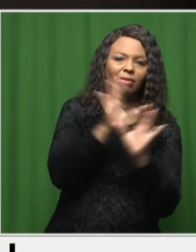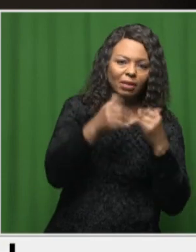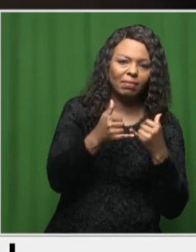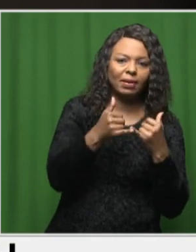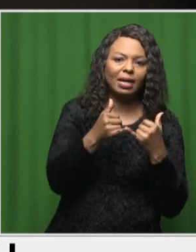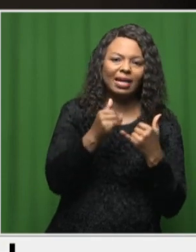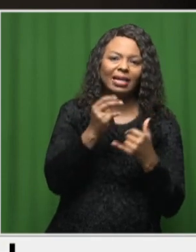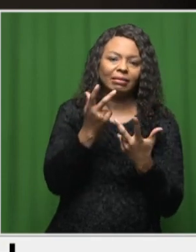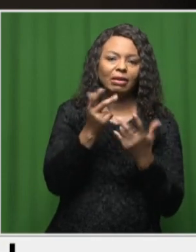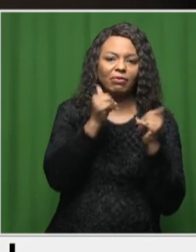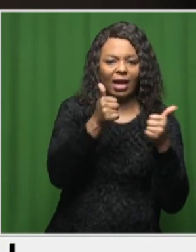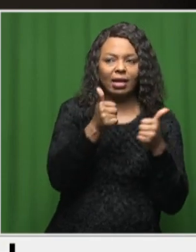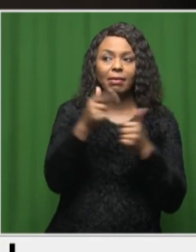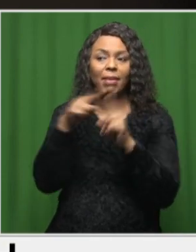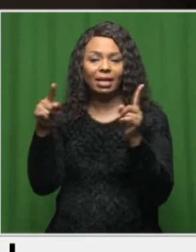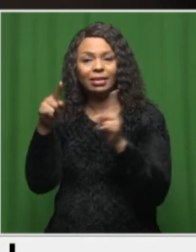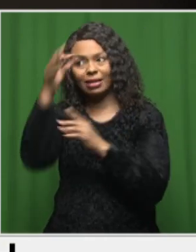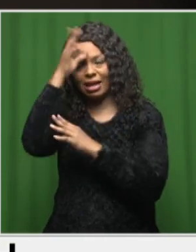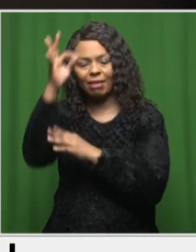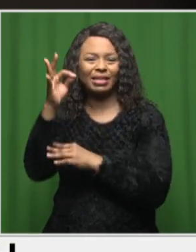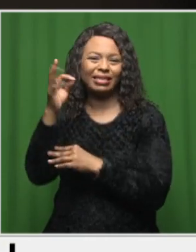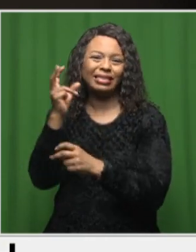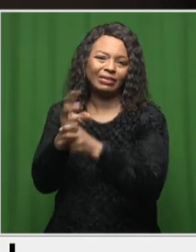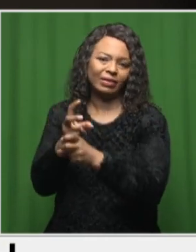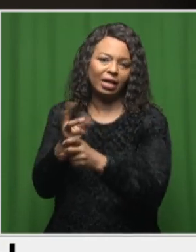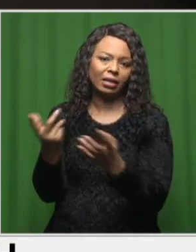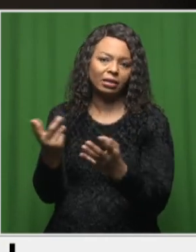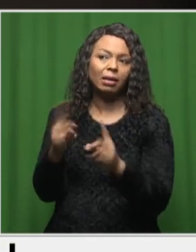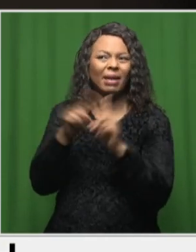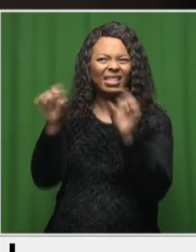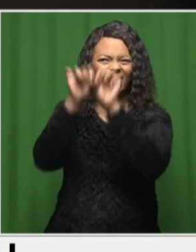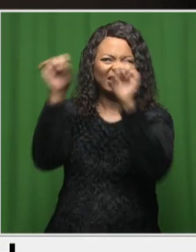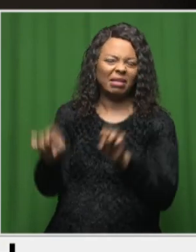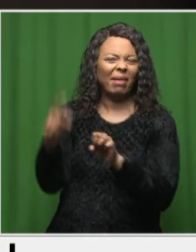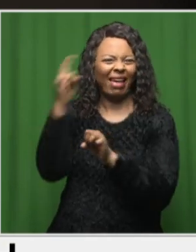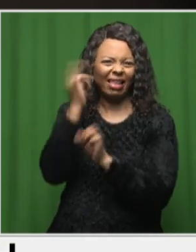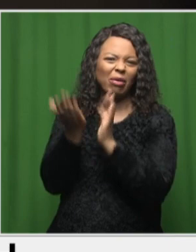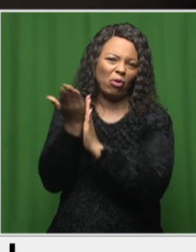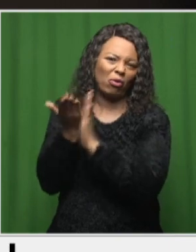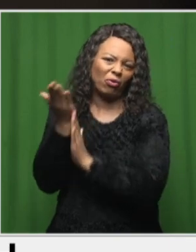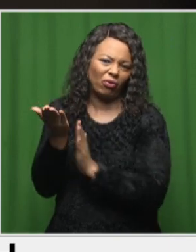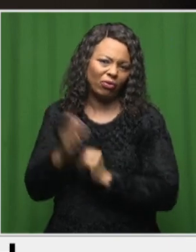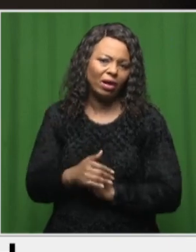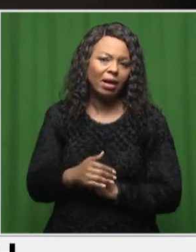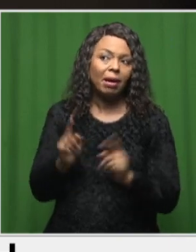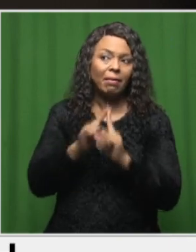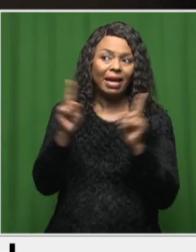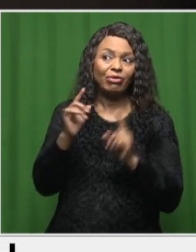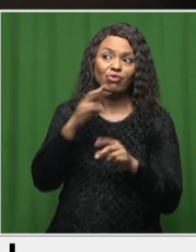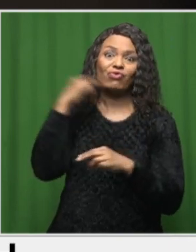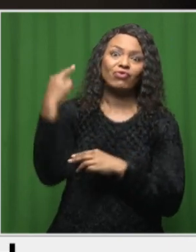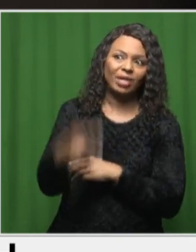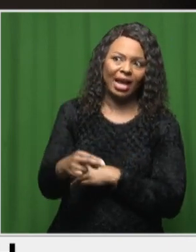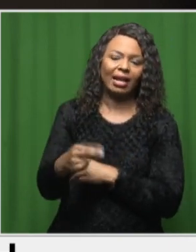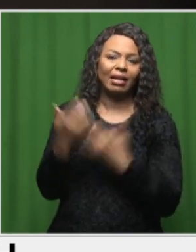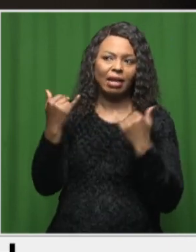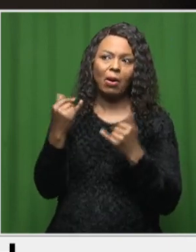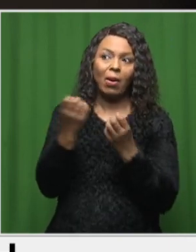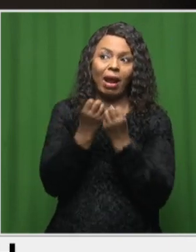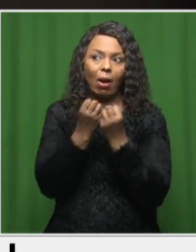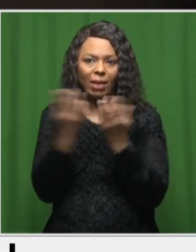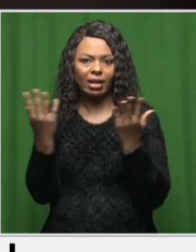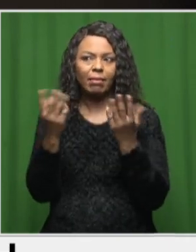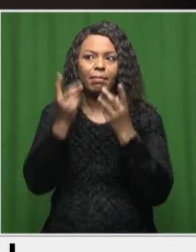systems have improved, but we can't say with a real accurate sort of conviction that this is the